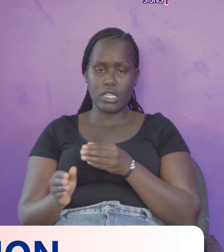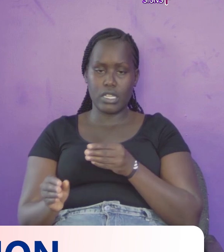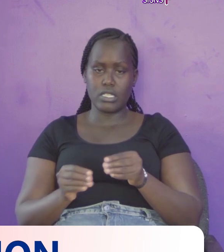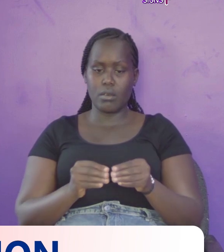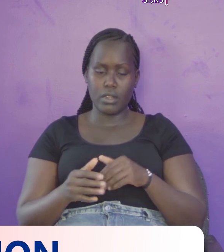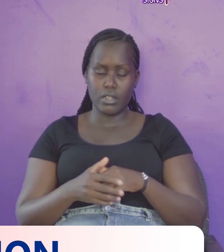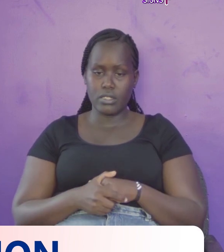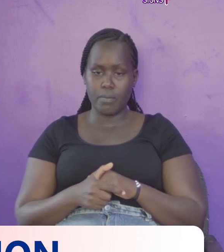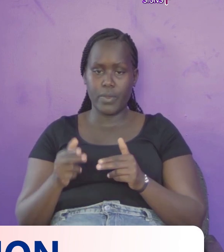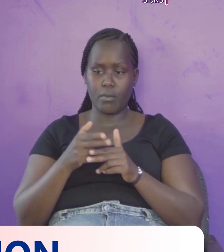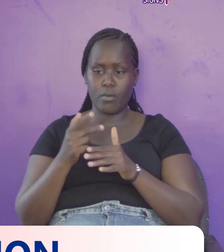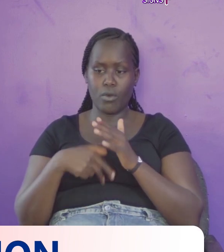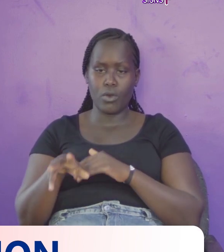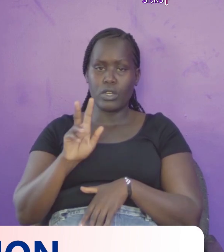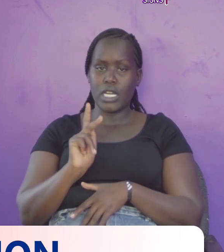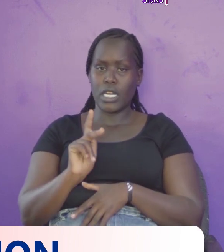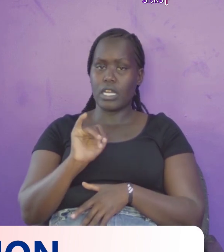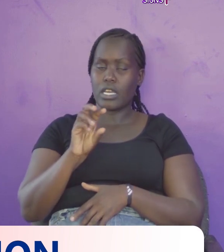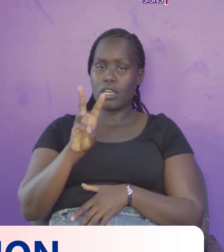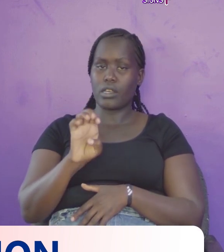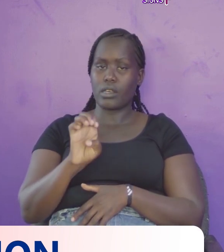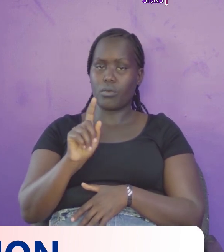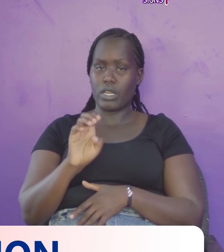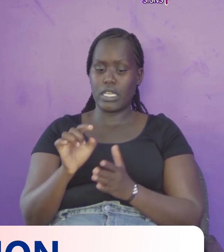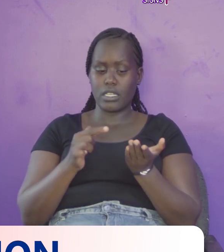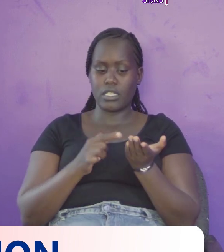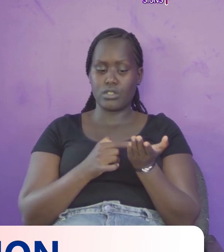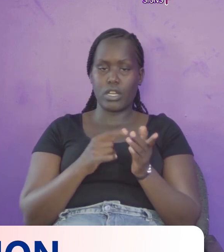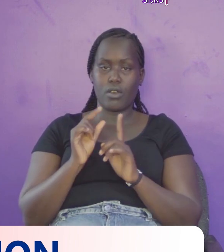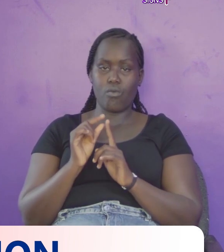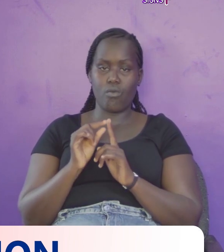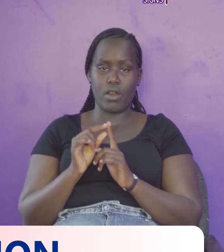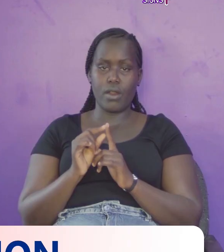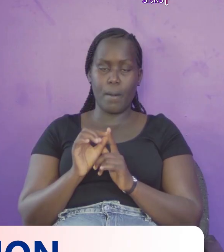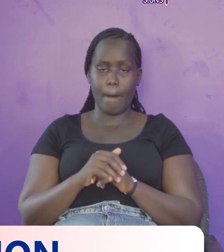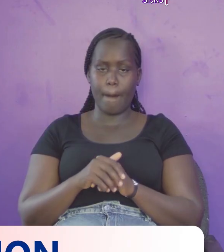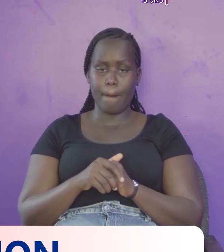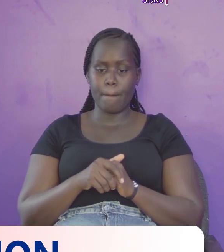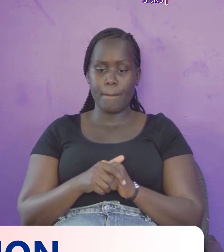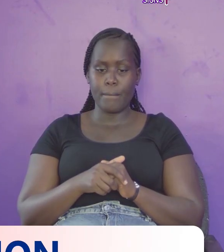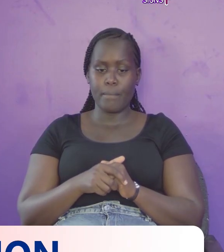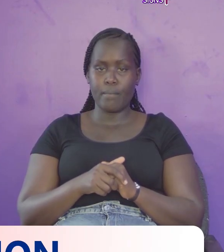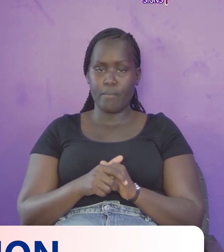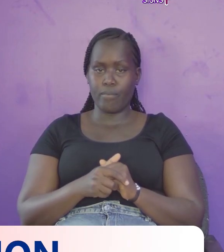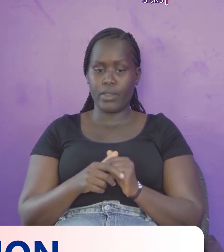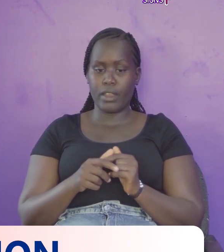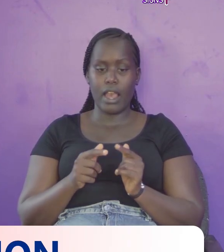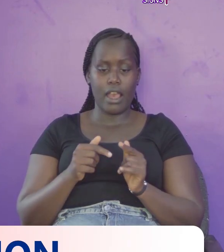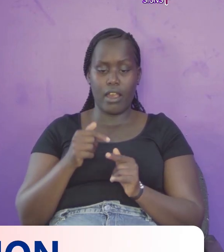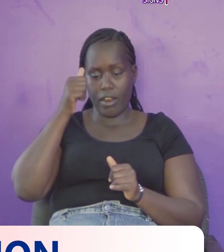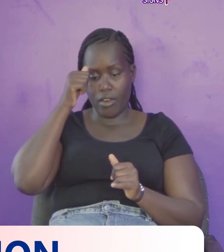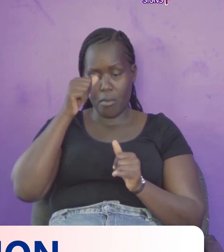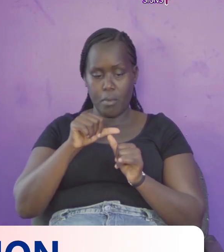waiti mlemavu wanaita kiwete. Ati huyo mama amelaaniwa alizaa kiwete, and the kiwete is hearing it.